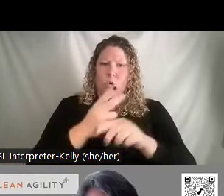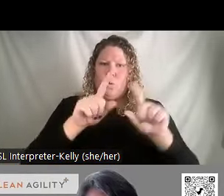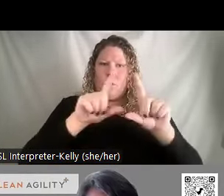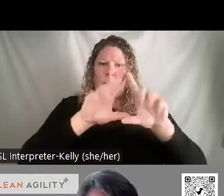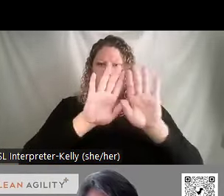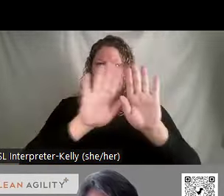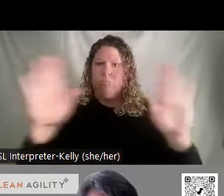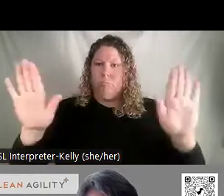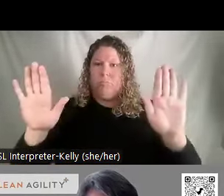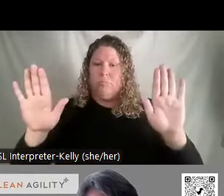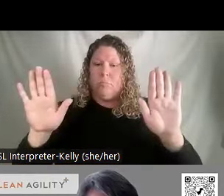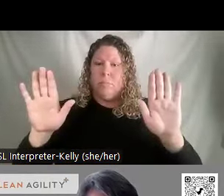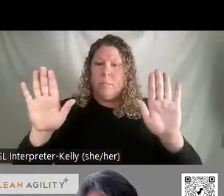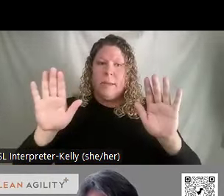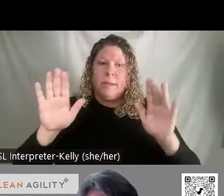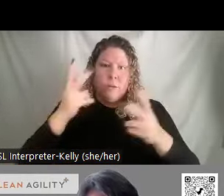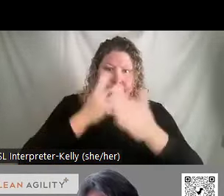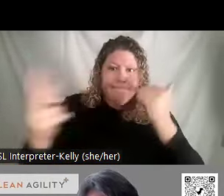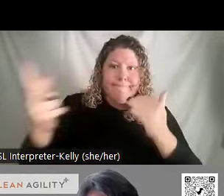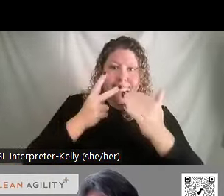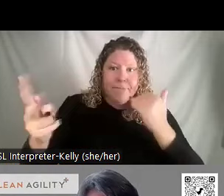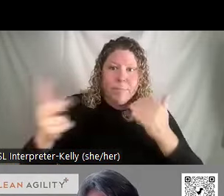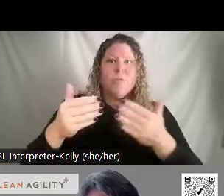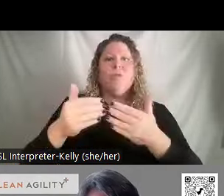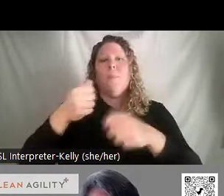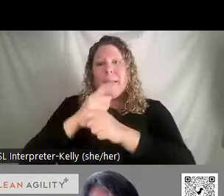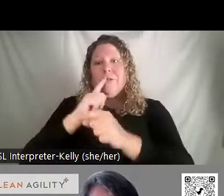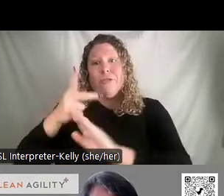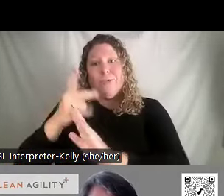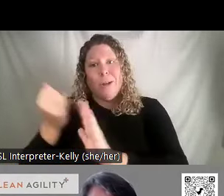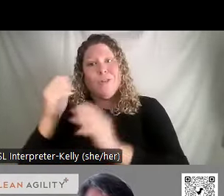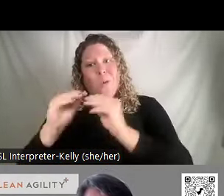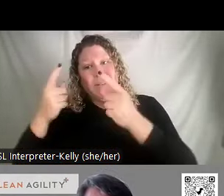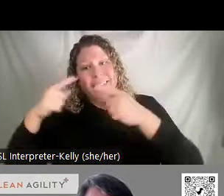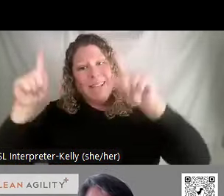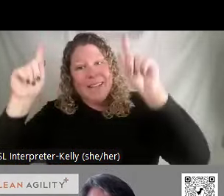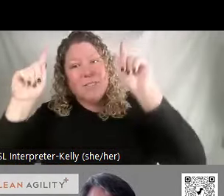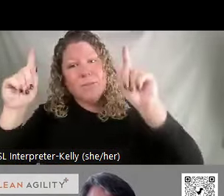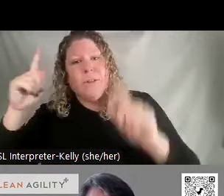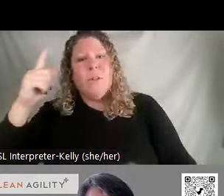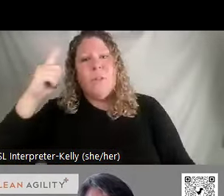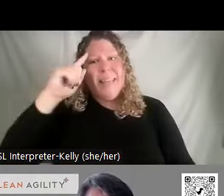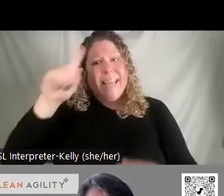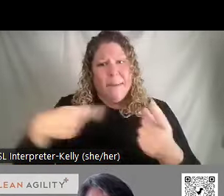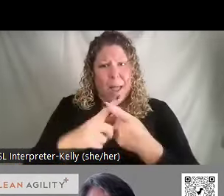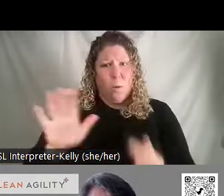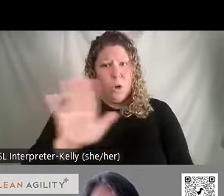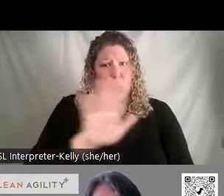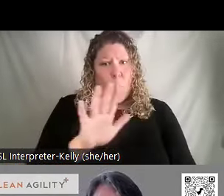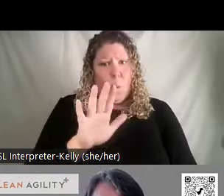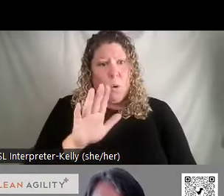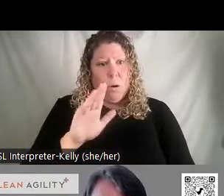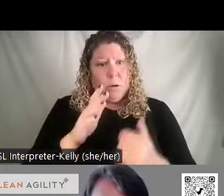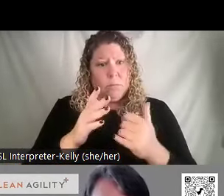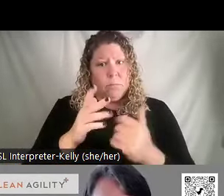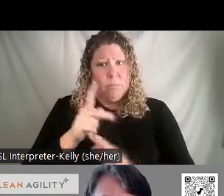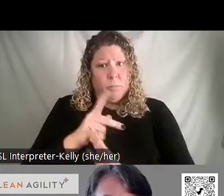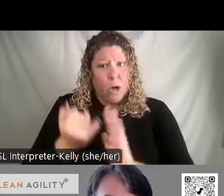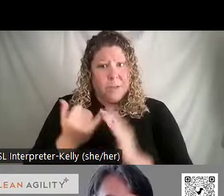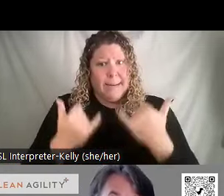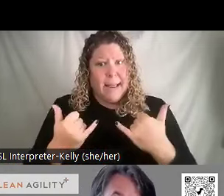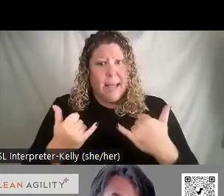project so that you're sure to be more successful. All right, so think about it. In your own initiative, what do you think your execution